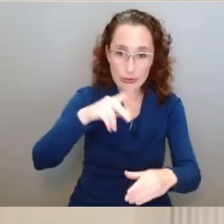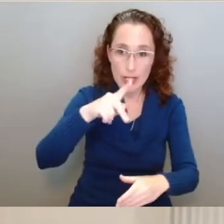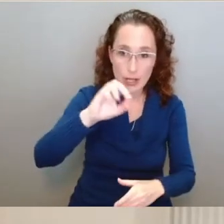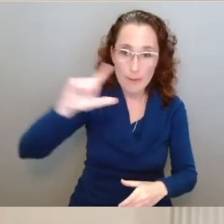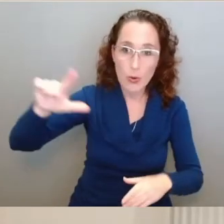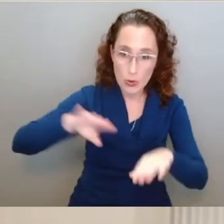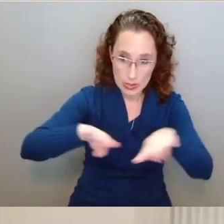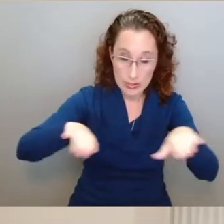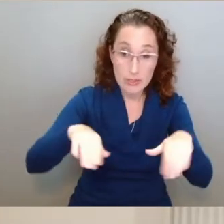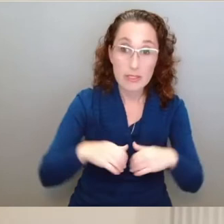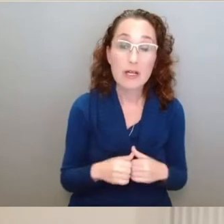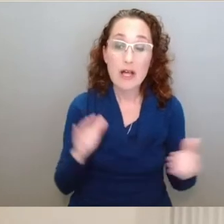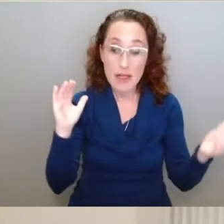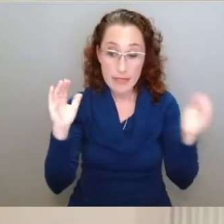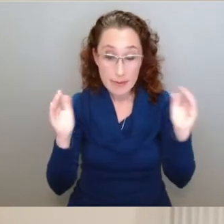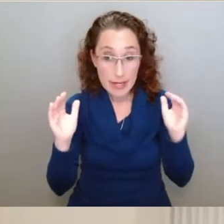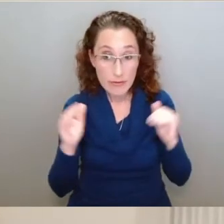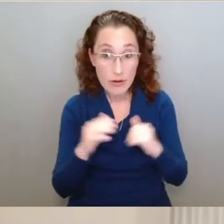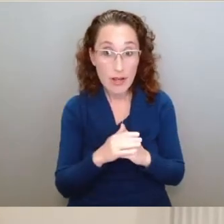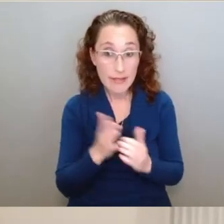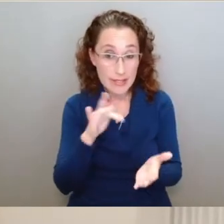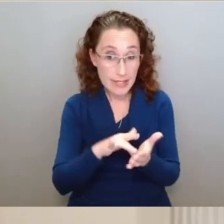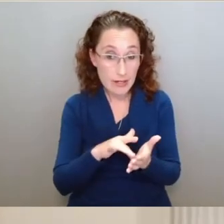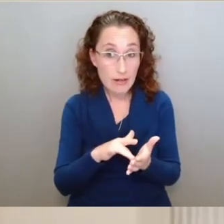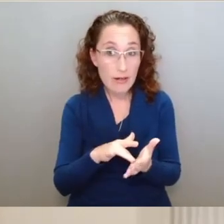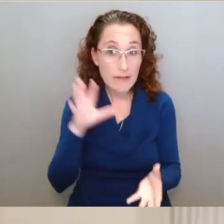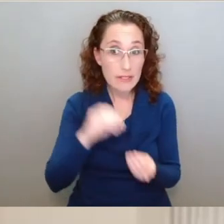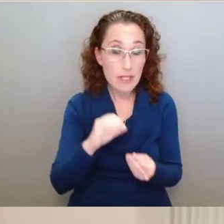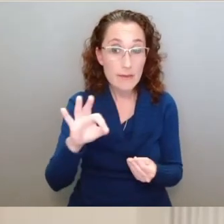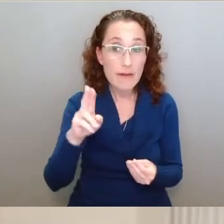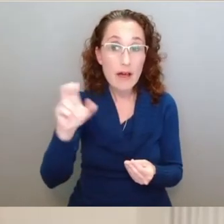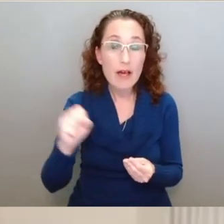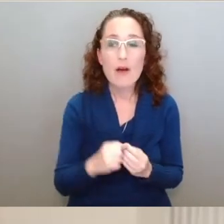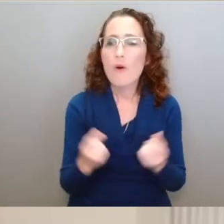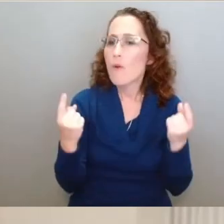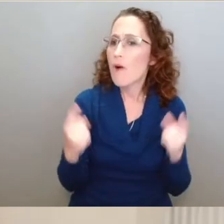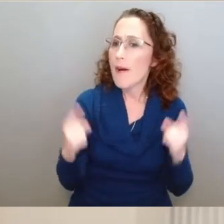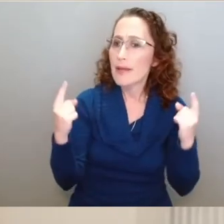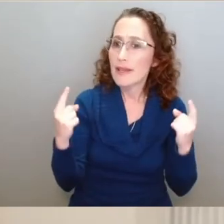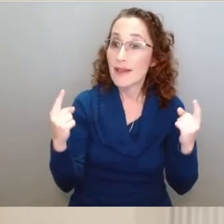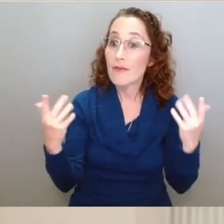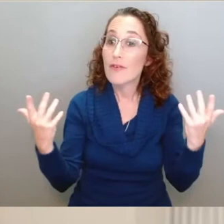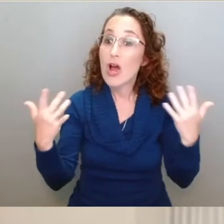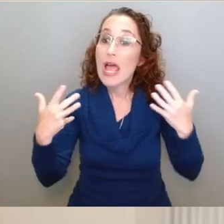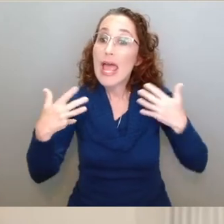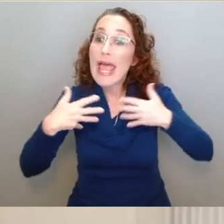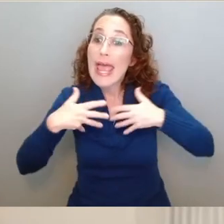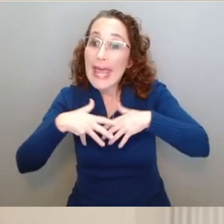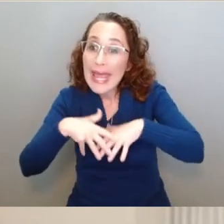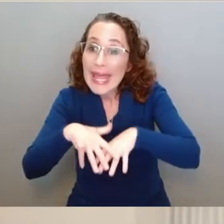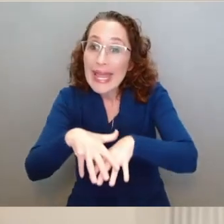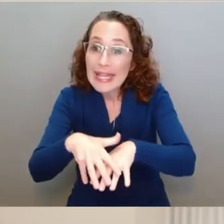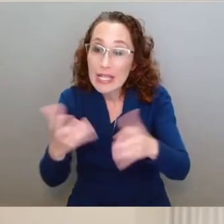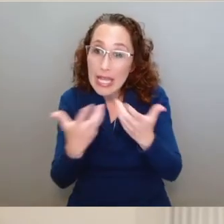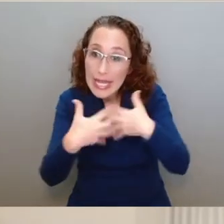is really the metaphor at the heart of the sum of us is one of what happened when integration came to